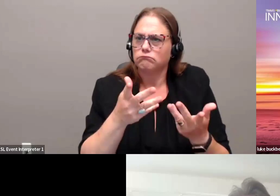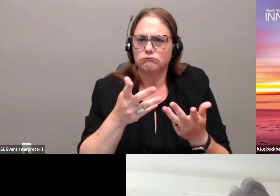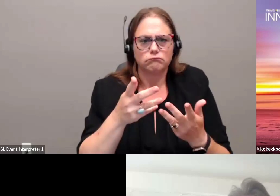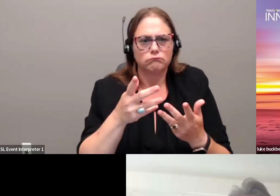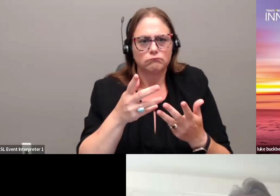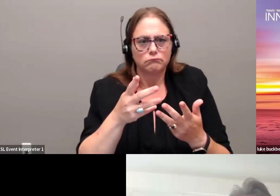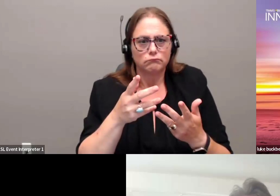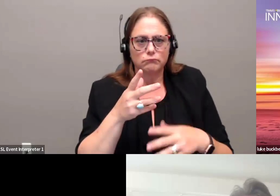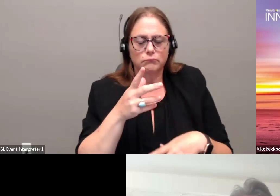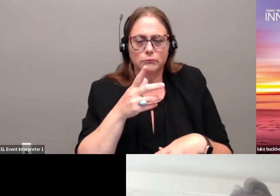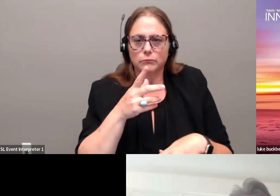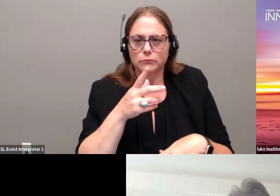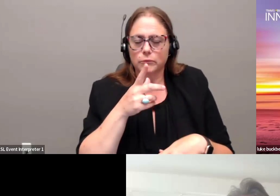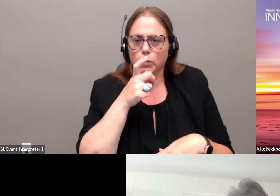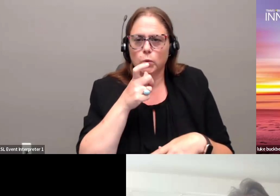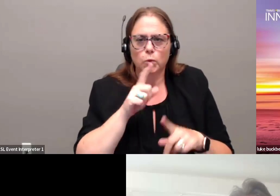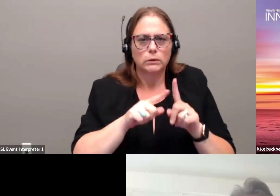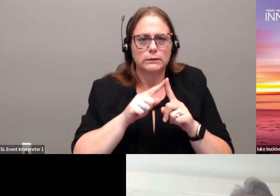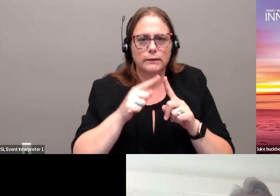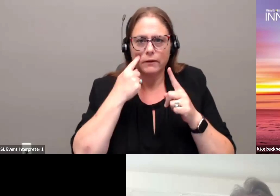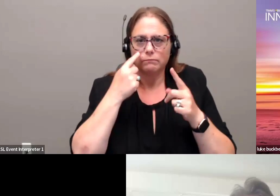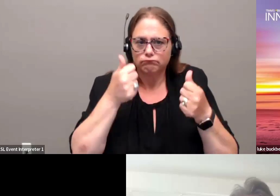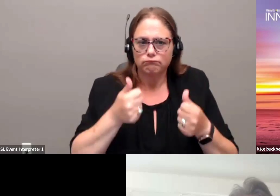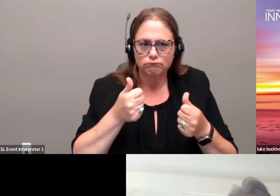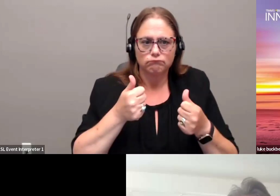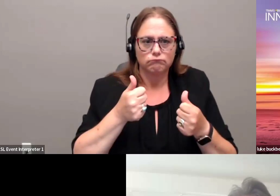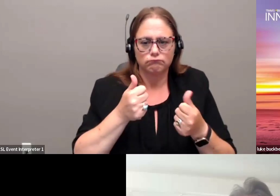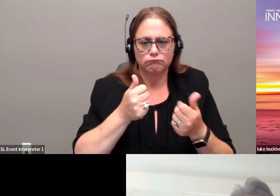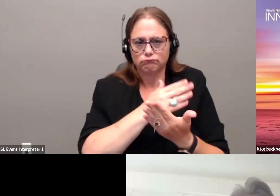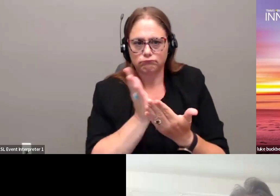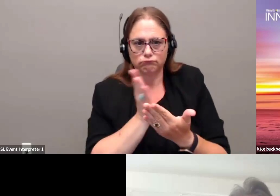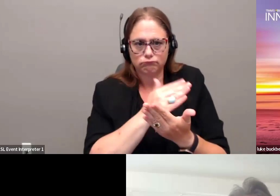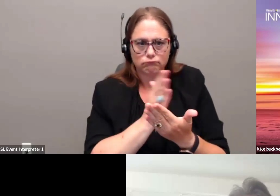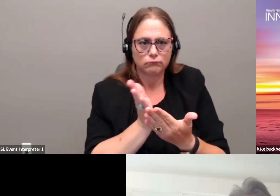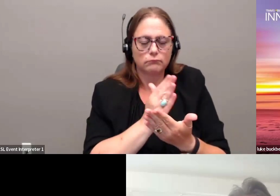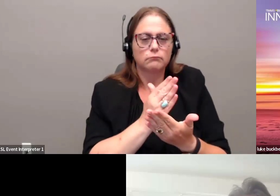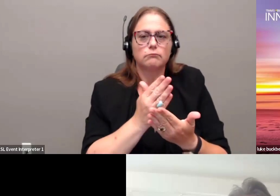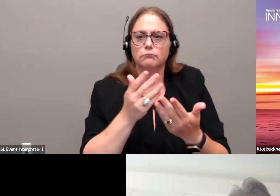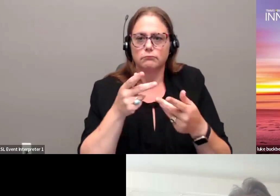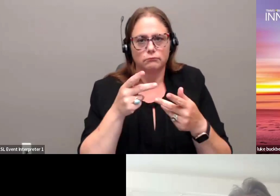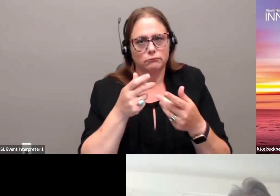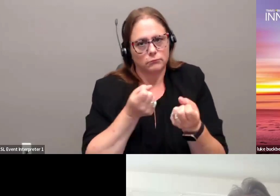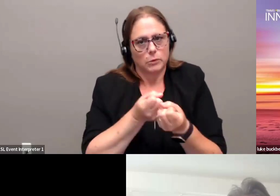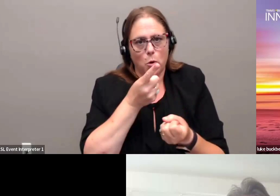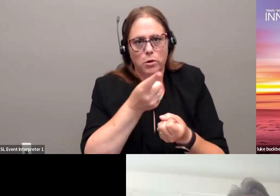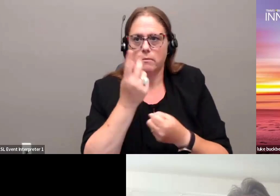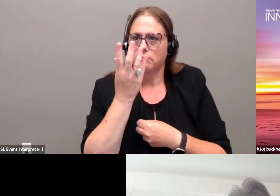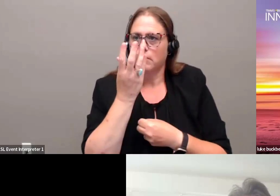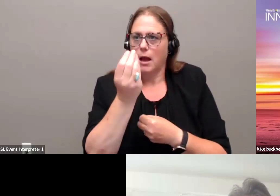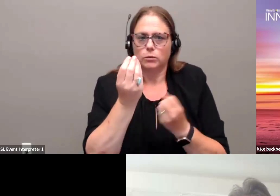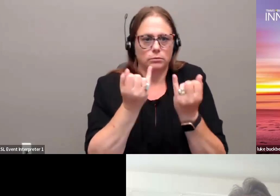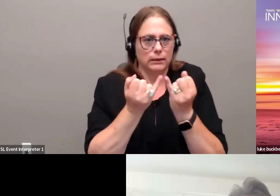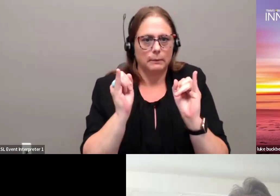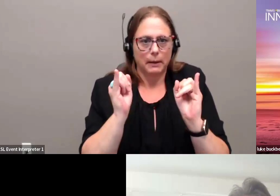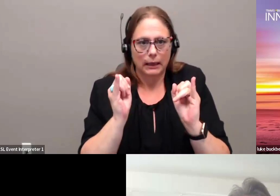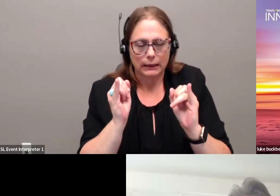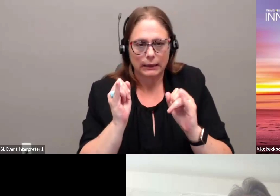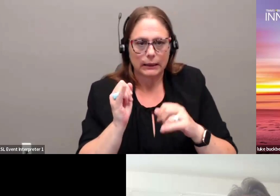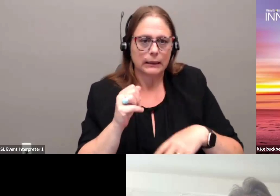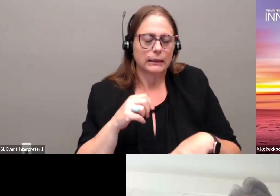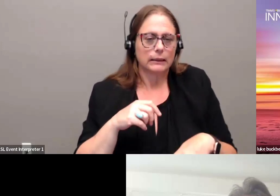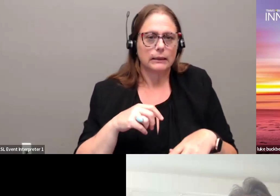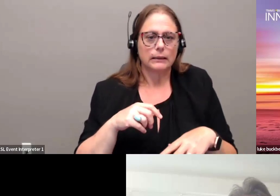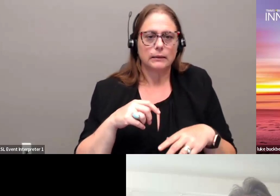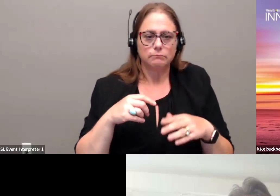sight loss, who are unable to get out and about independently today. And I can sort of